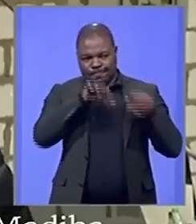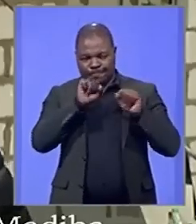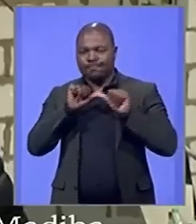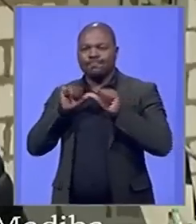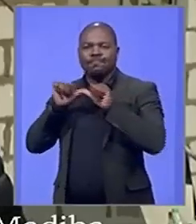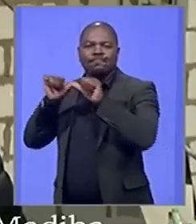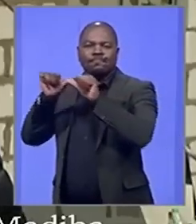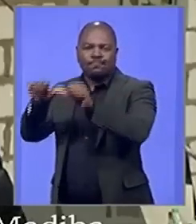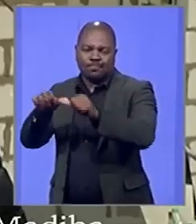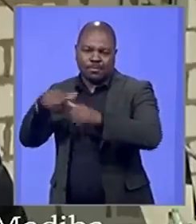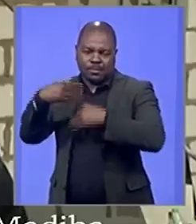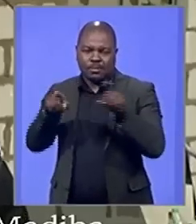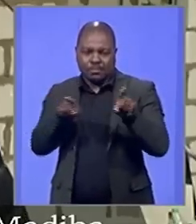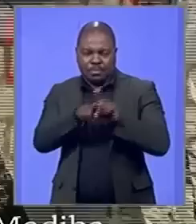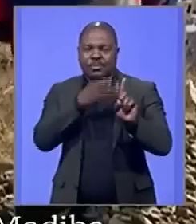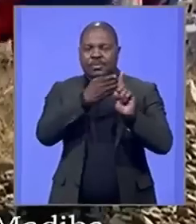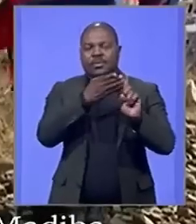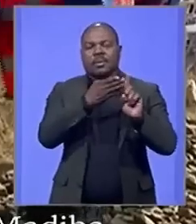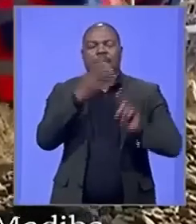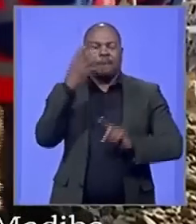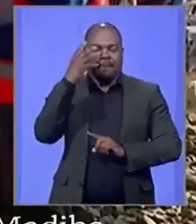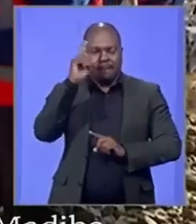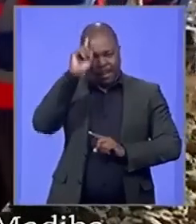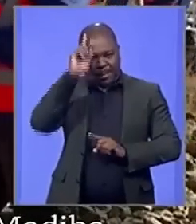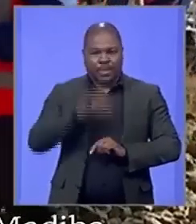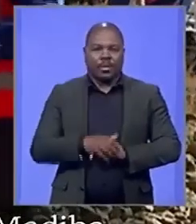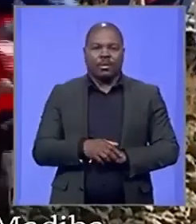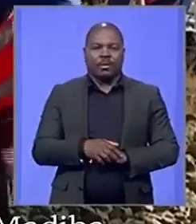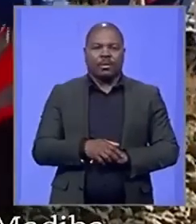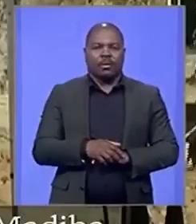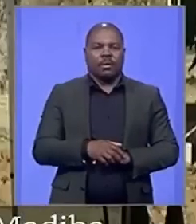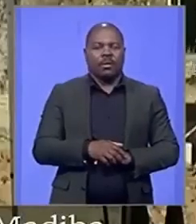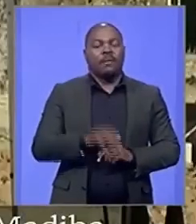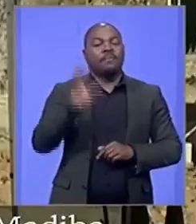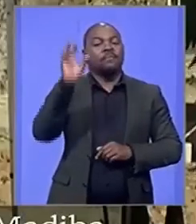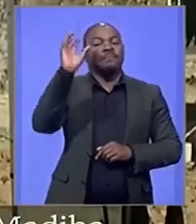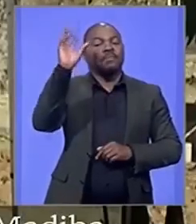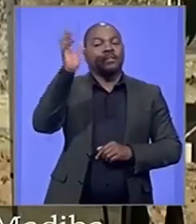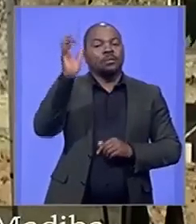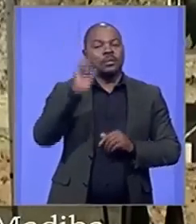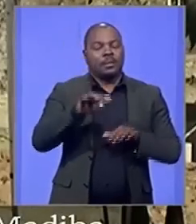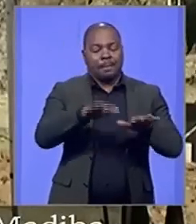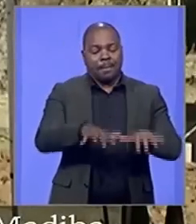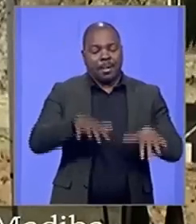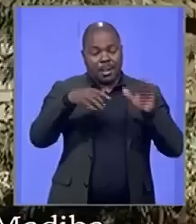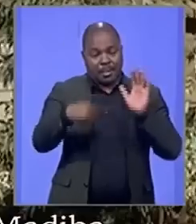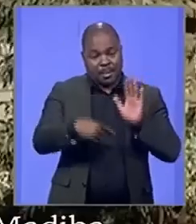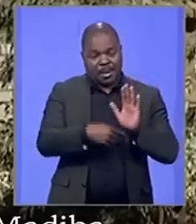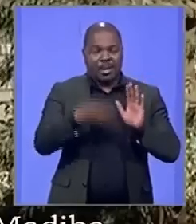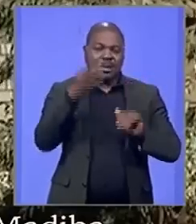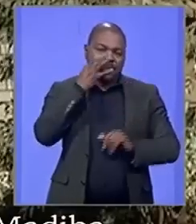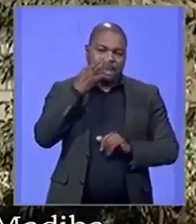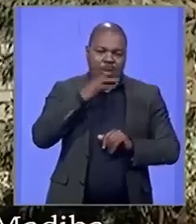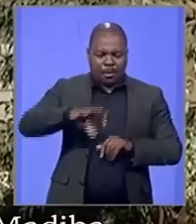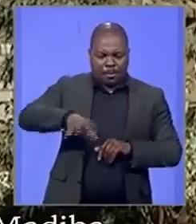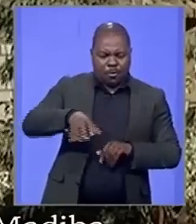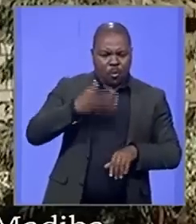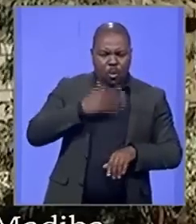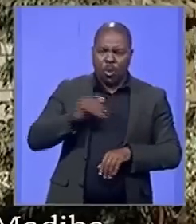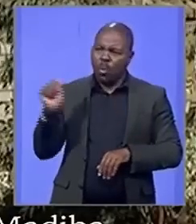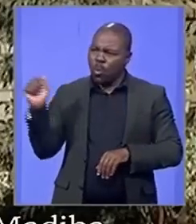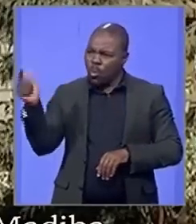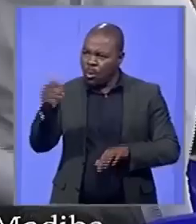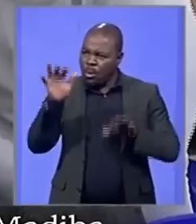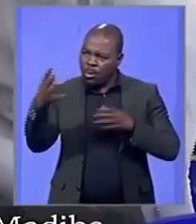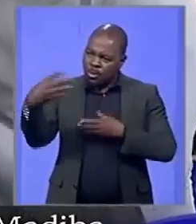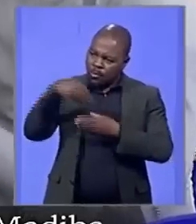we also give back. Lekgotla la ketso ya melao Free State le mmuso wa province o batla ho sebetsa le bohle ba